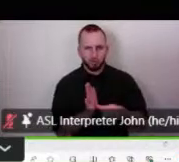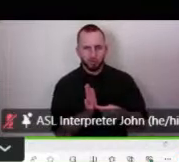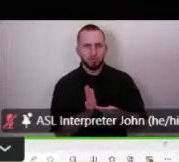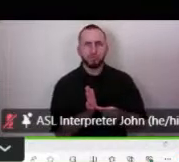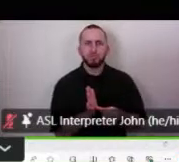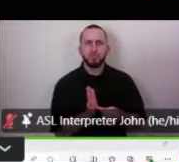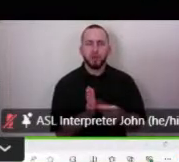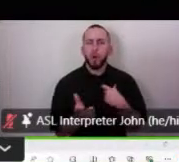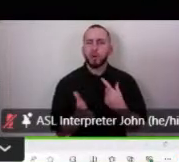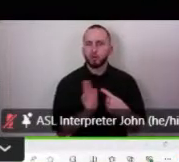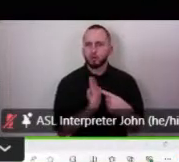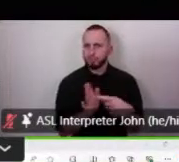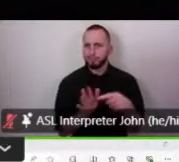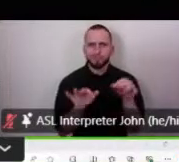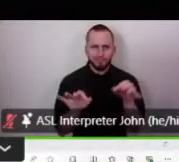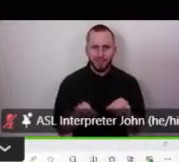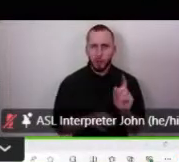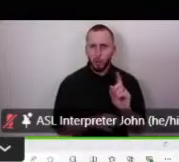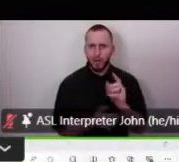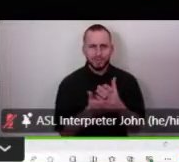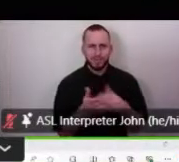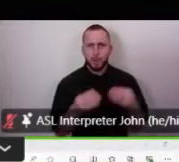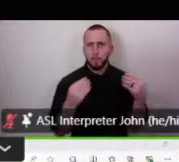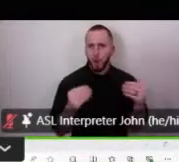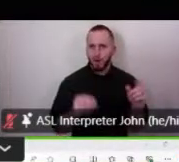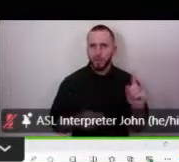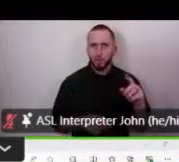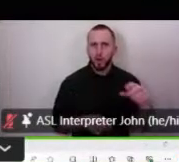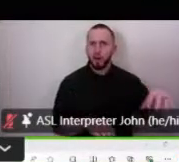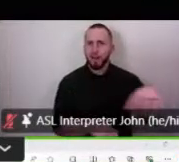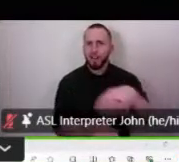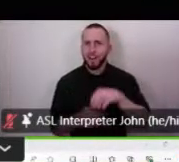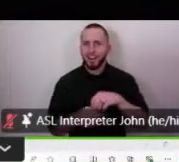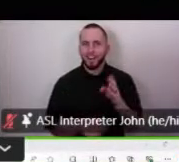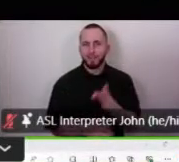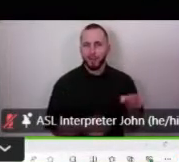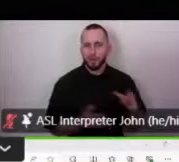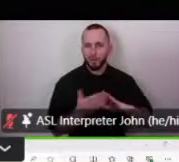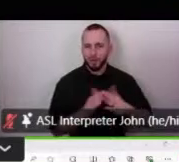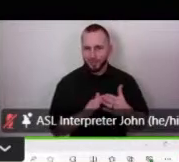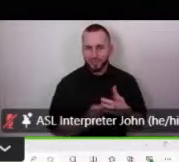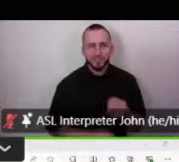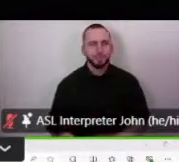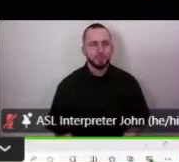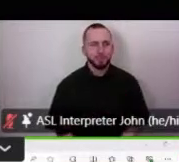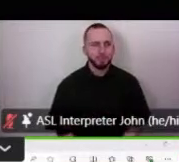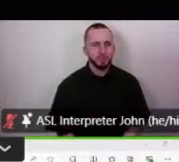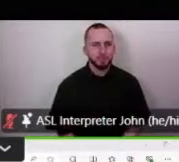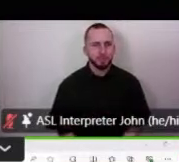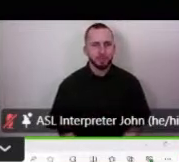are in Baltimore City and County that Hungry Harvest runs on the next slide.